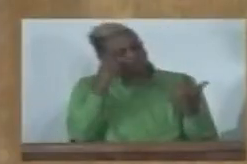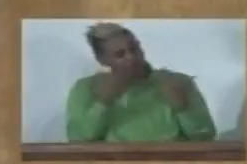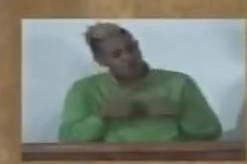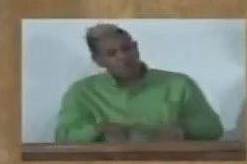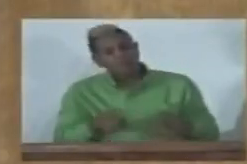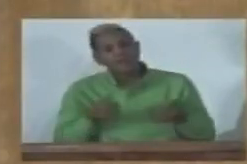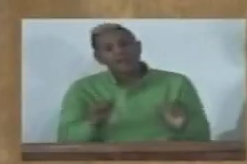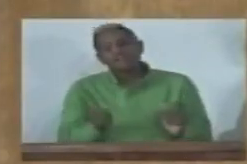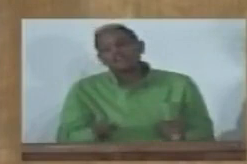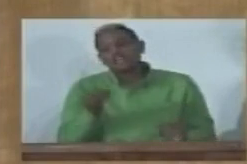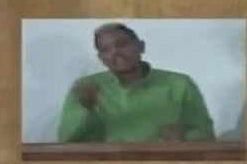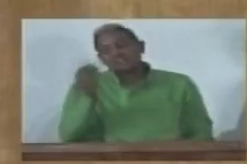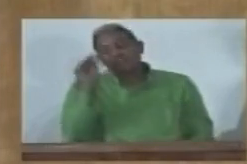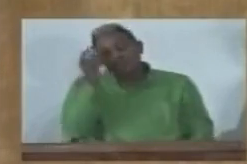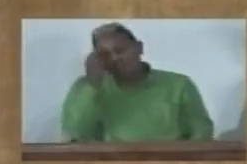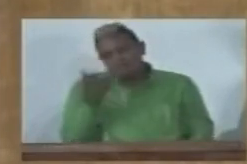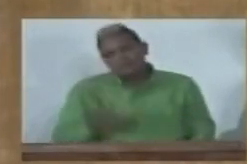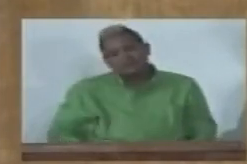the government.